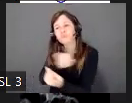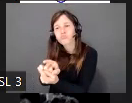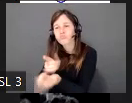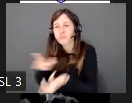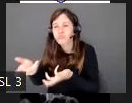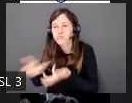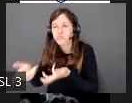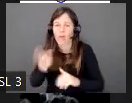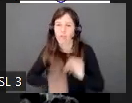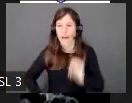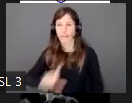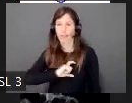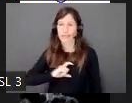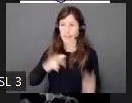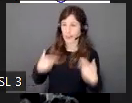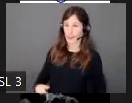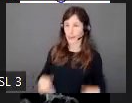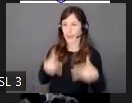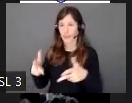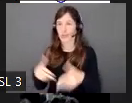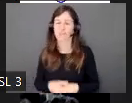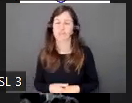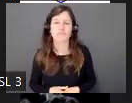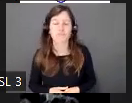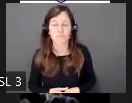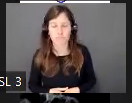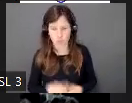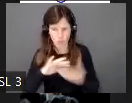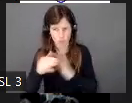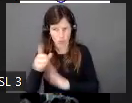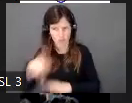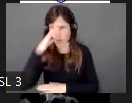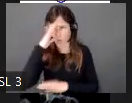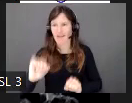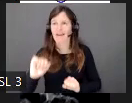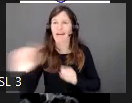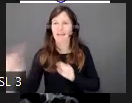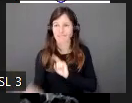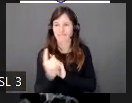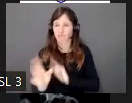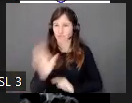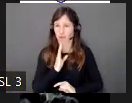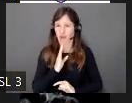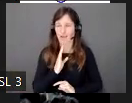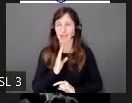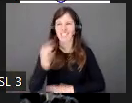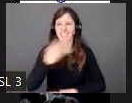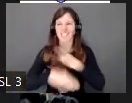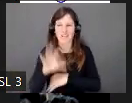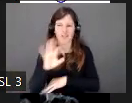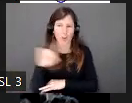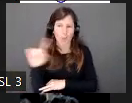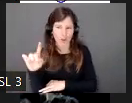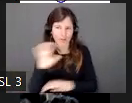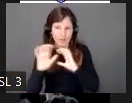The community knows they can come direct to us instead of trying to jump through the hoops of our 911 communication centers, which is really